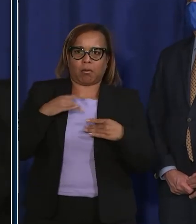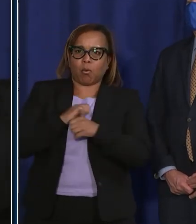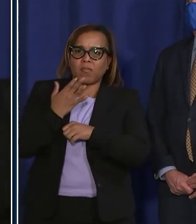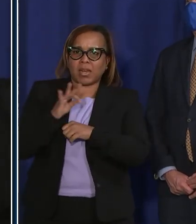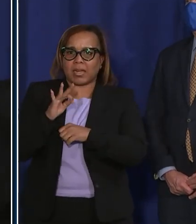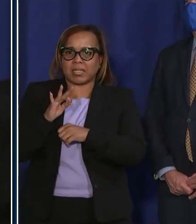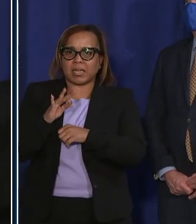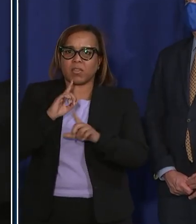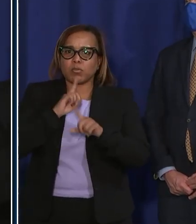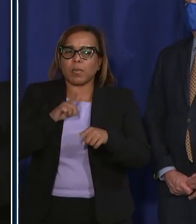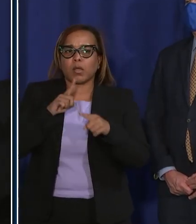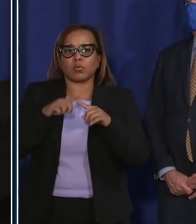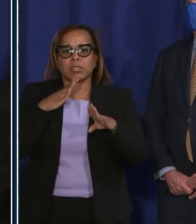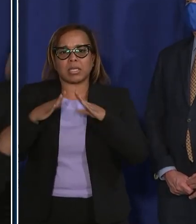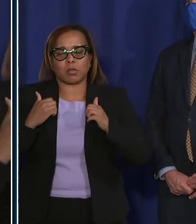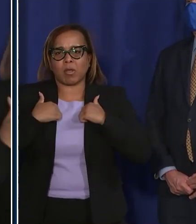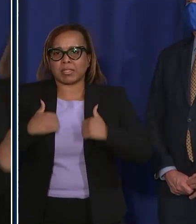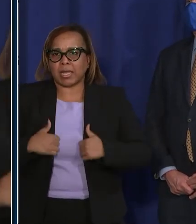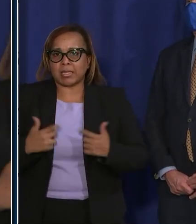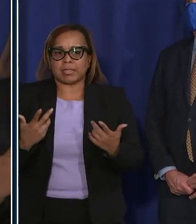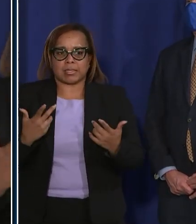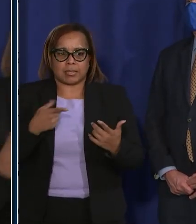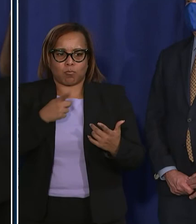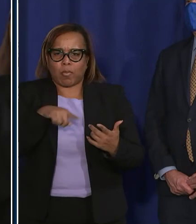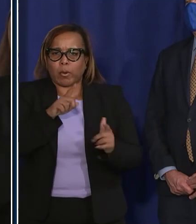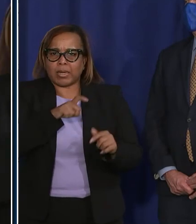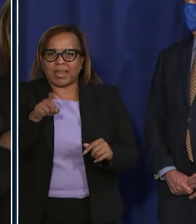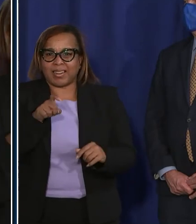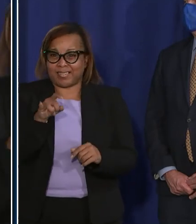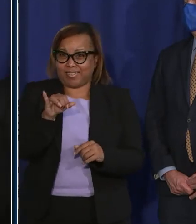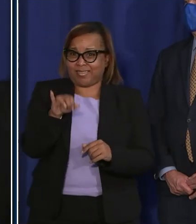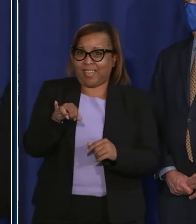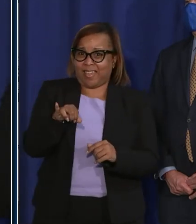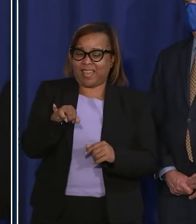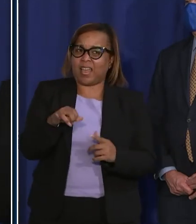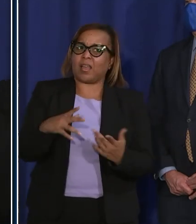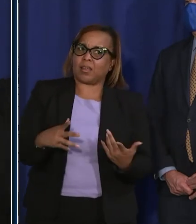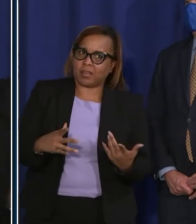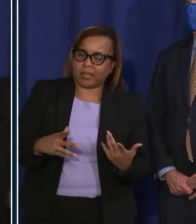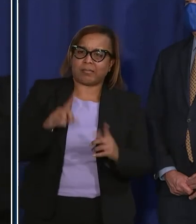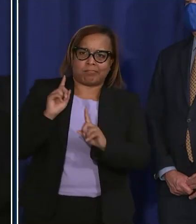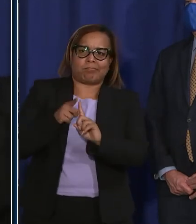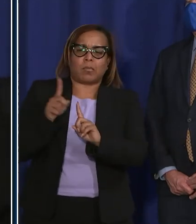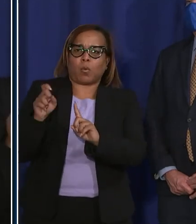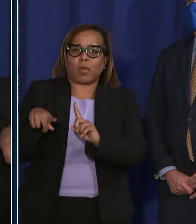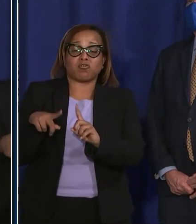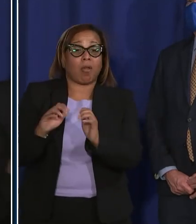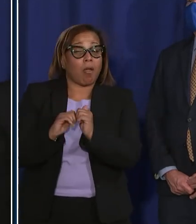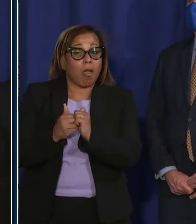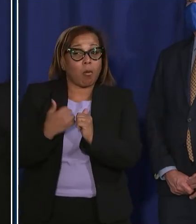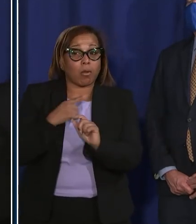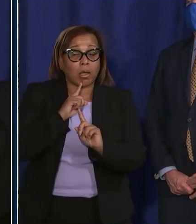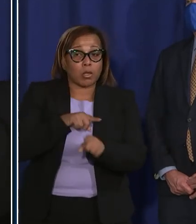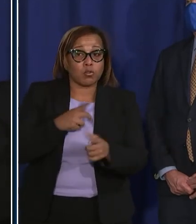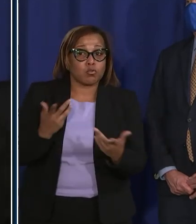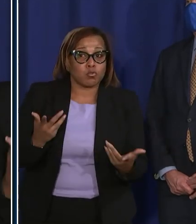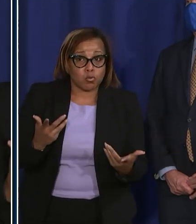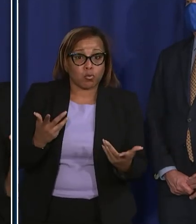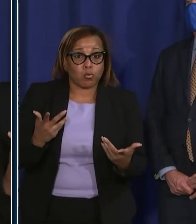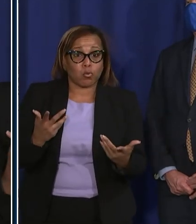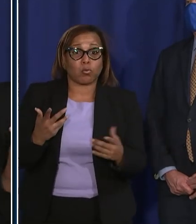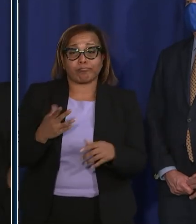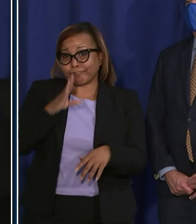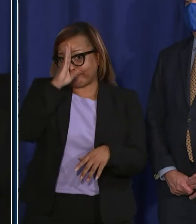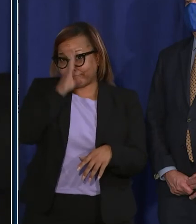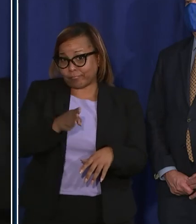to city residents when they're in need? And that's the question. And the only way that we can answer that in the affirmative,